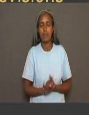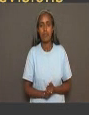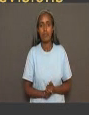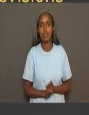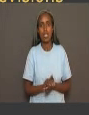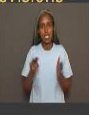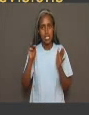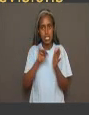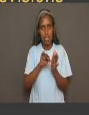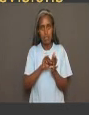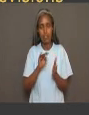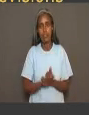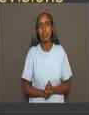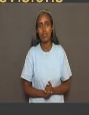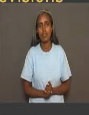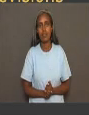salt,